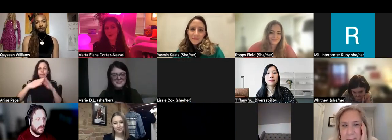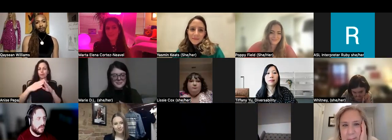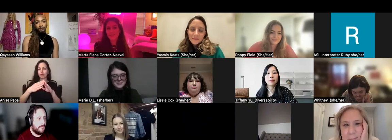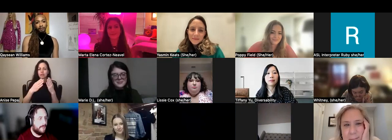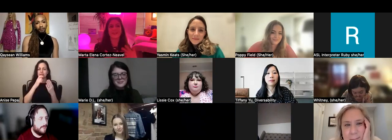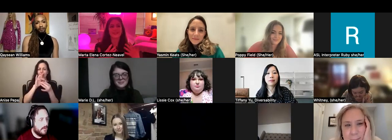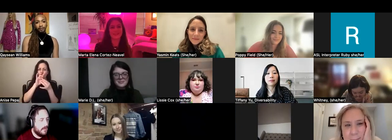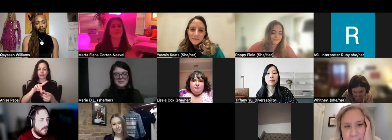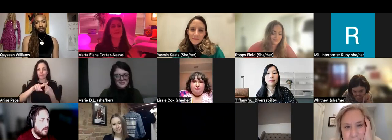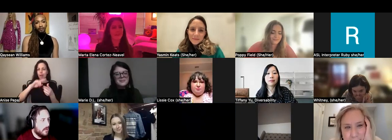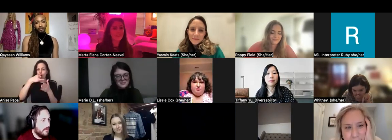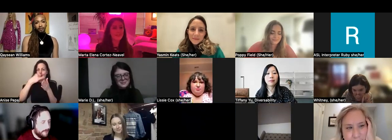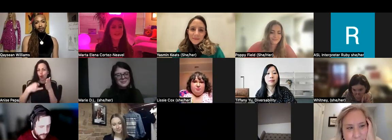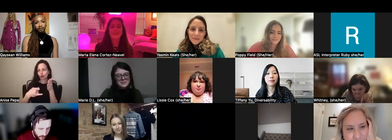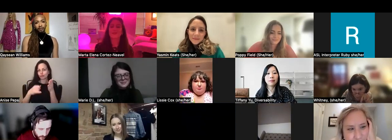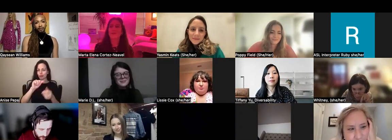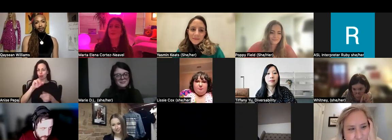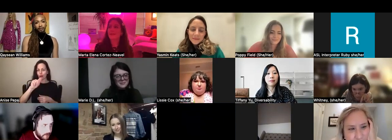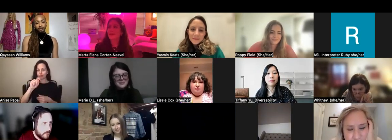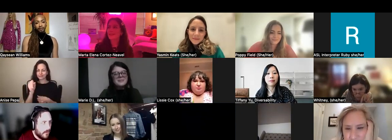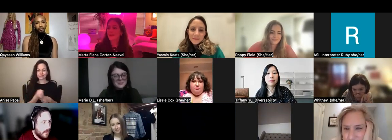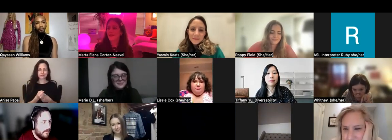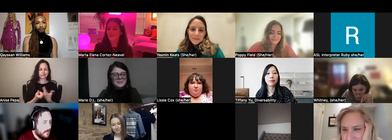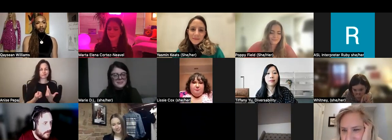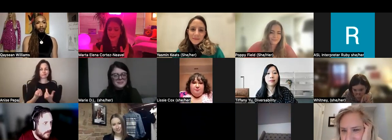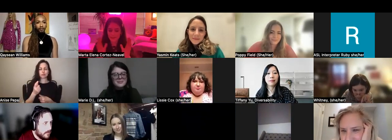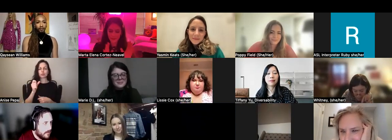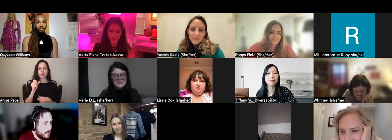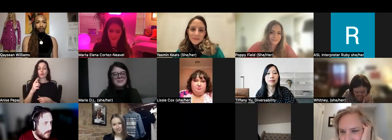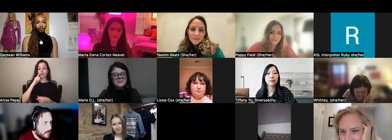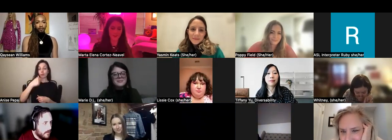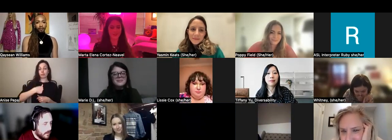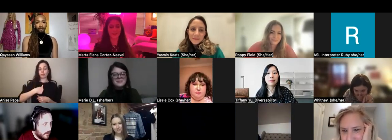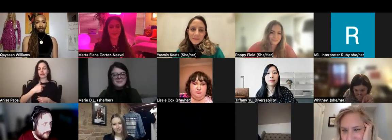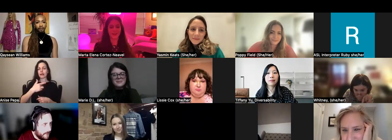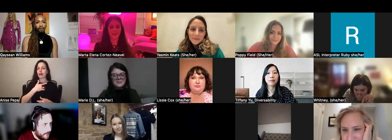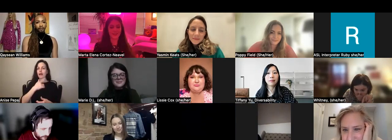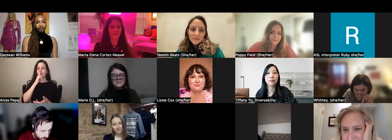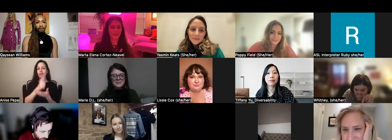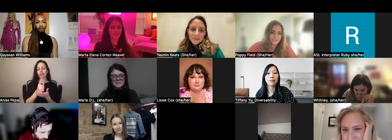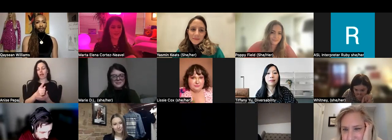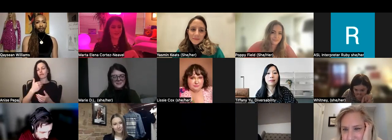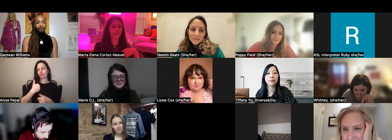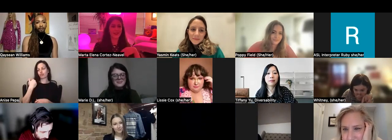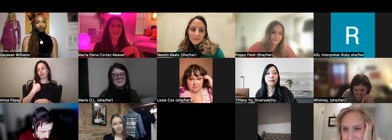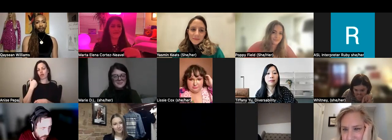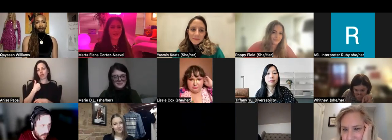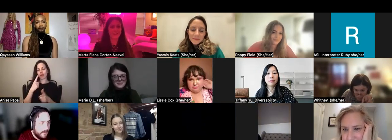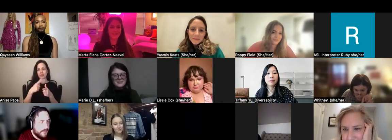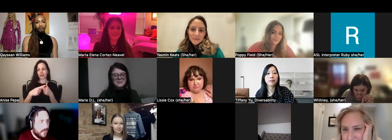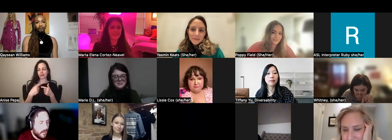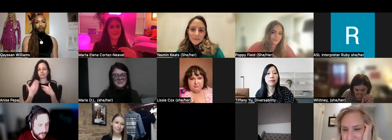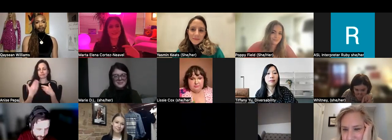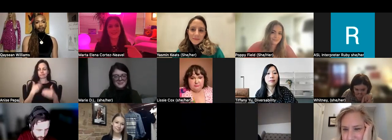the arts for like the sake of the arts. So for me, like I feel like I fell in love with fashion at a young age, and then I sort of like